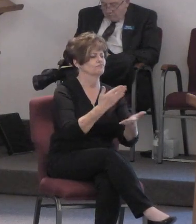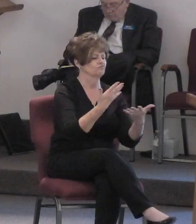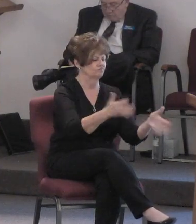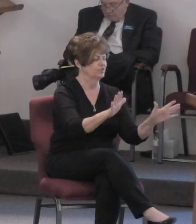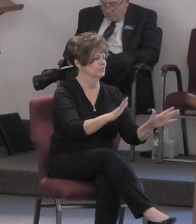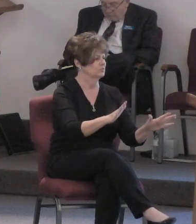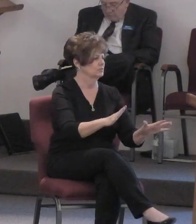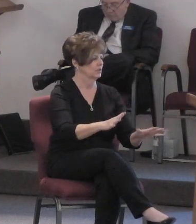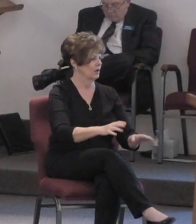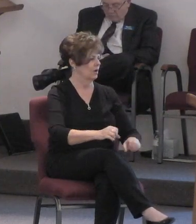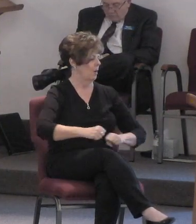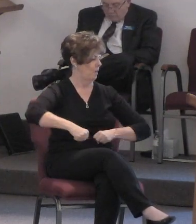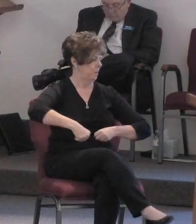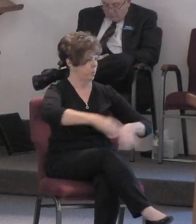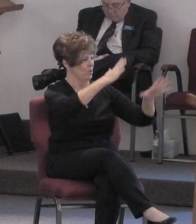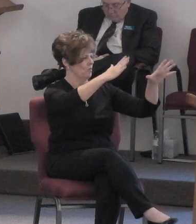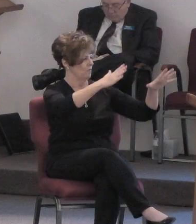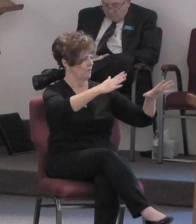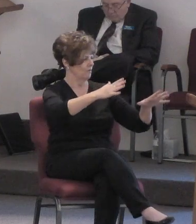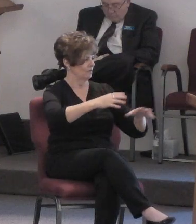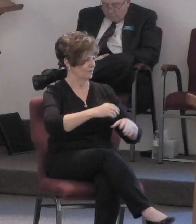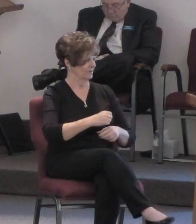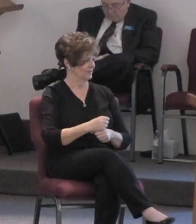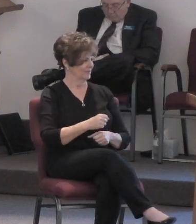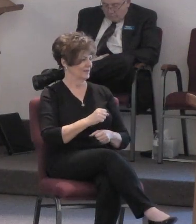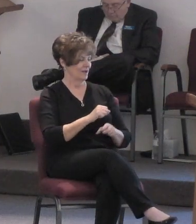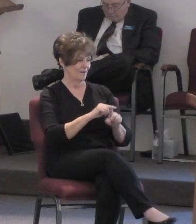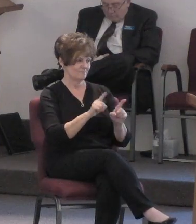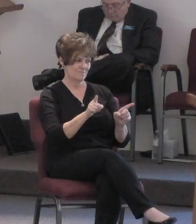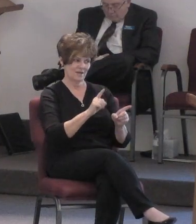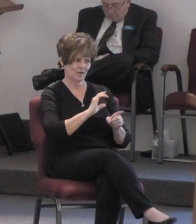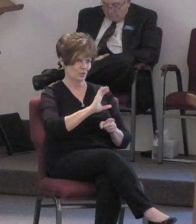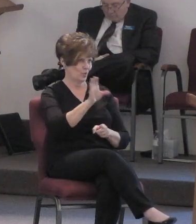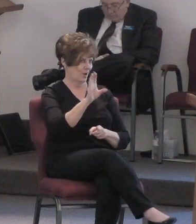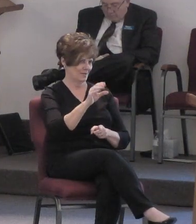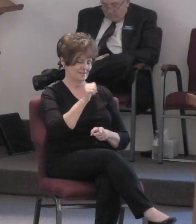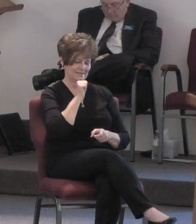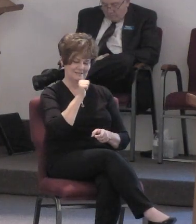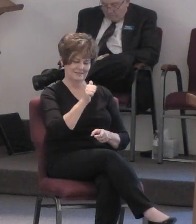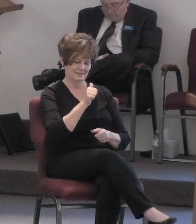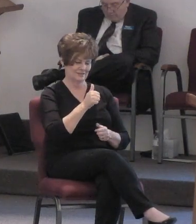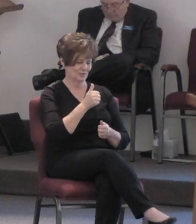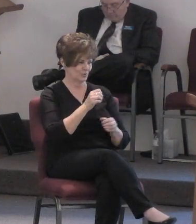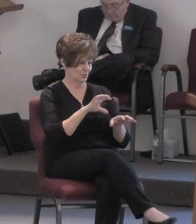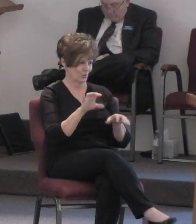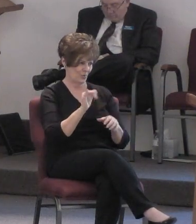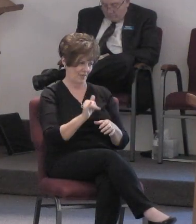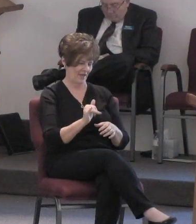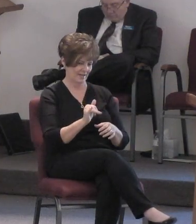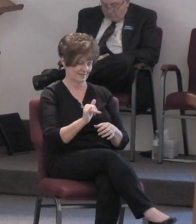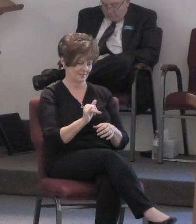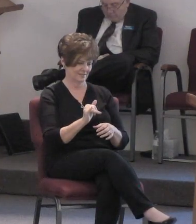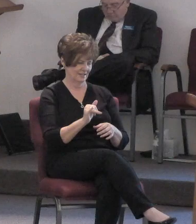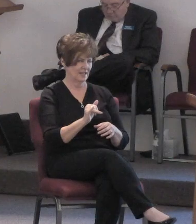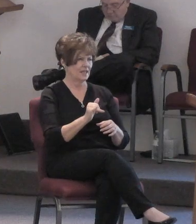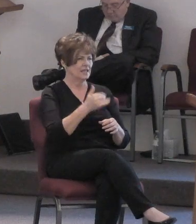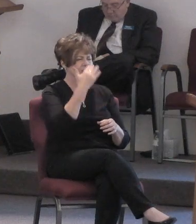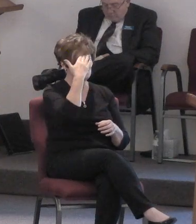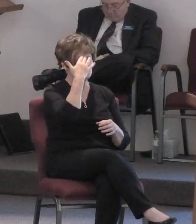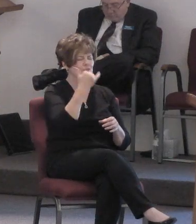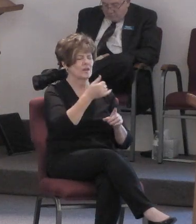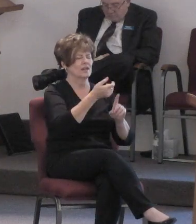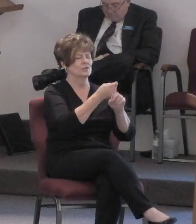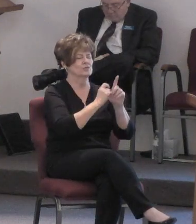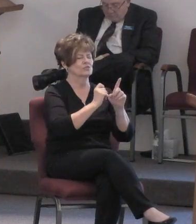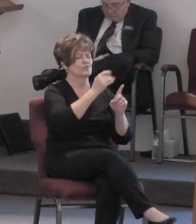He could have stopped it at any moment, and Christ did not. He knew that he had come forth from God. He knew that he